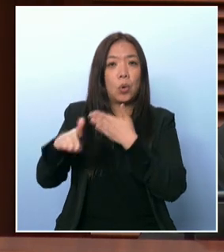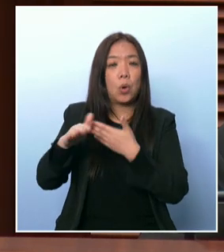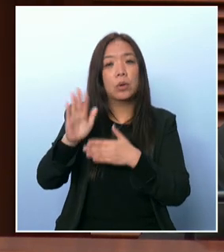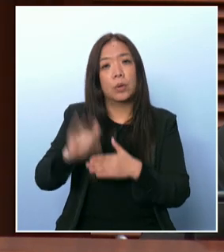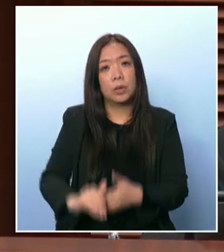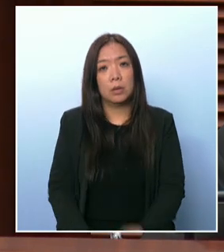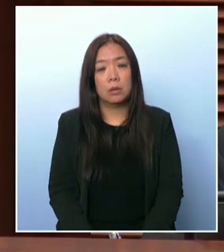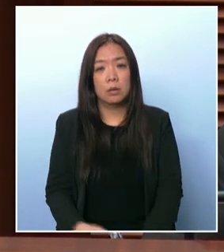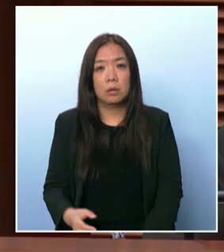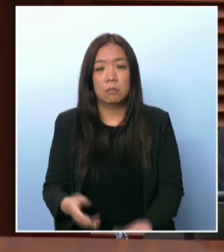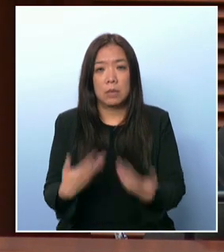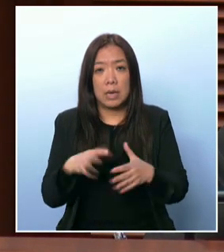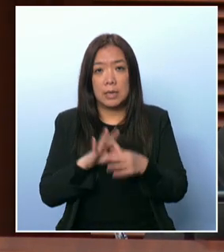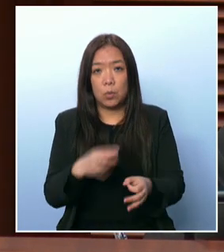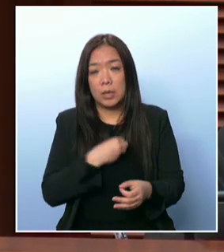to